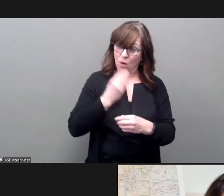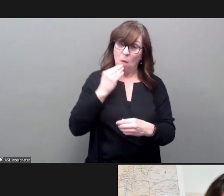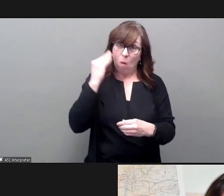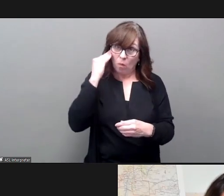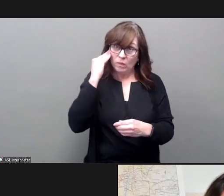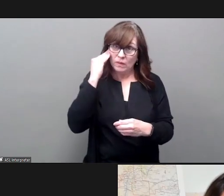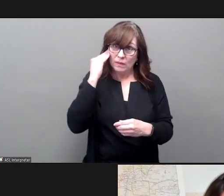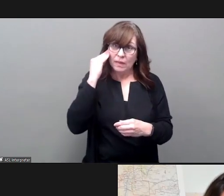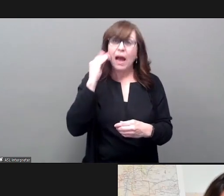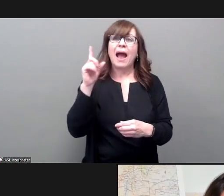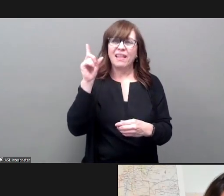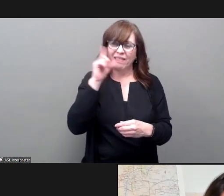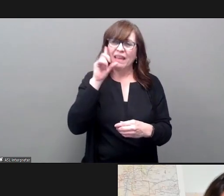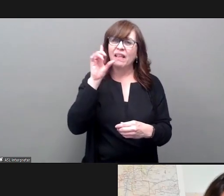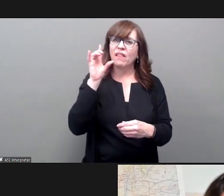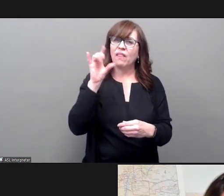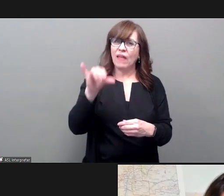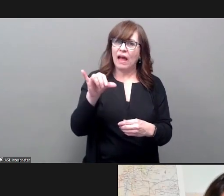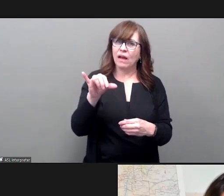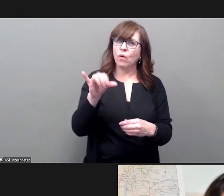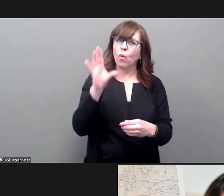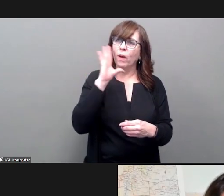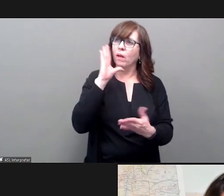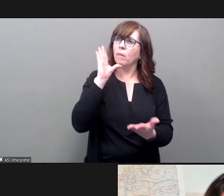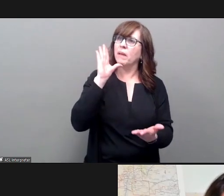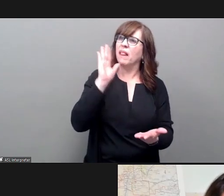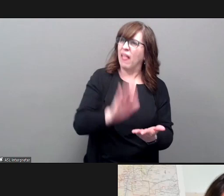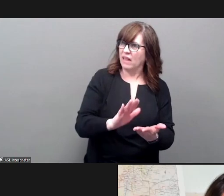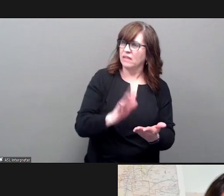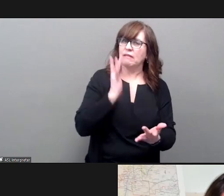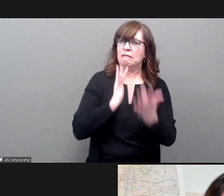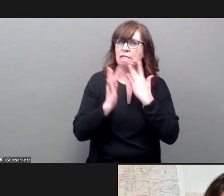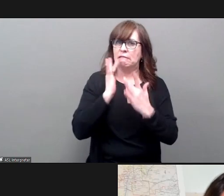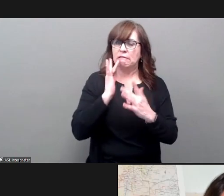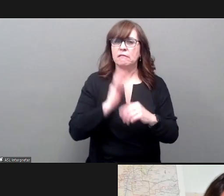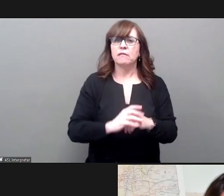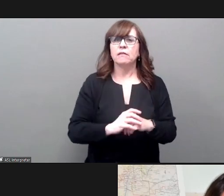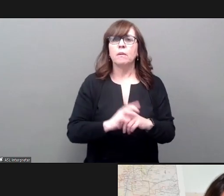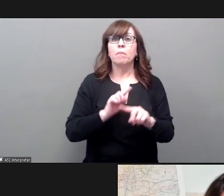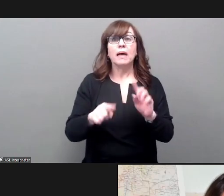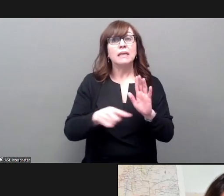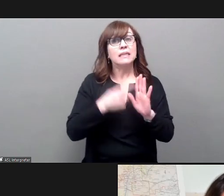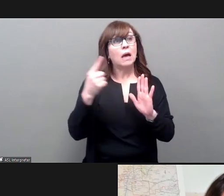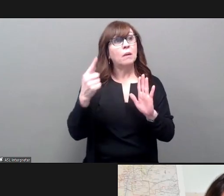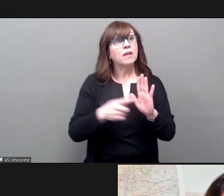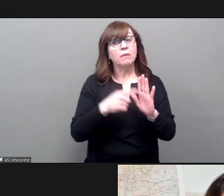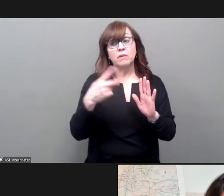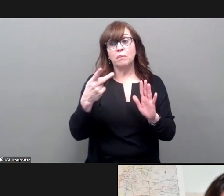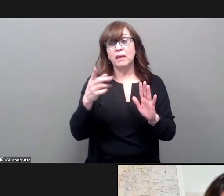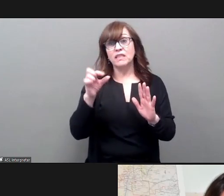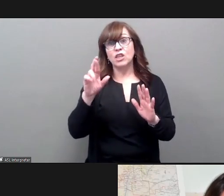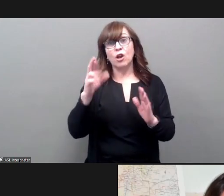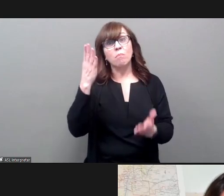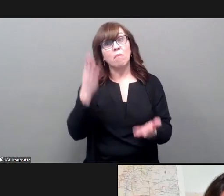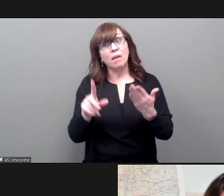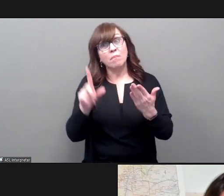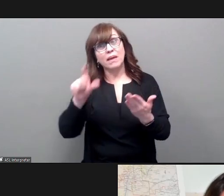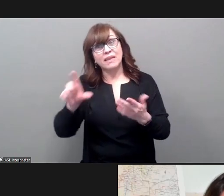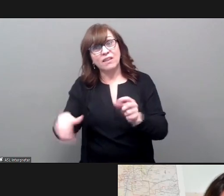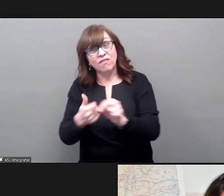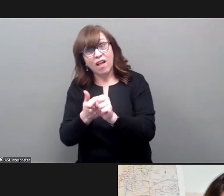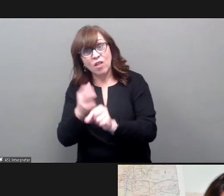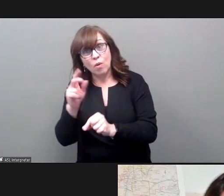is going to go away. And while sometimes a PCR might be indicated in follow-up, if one of these